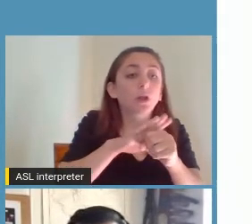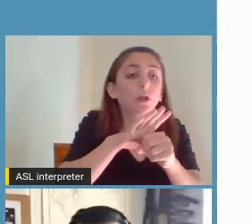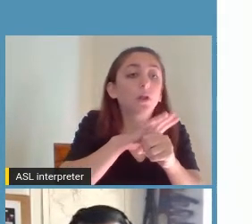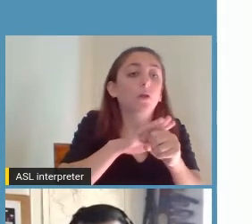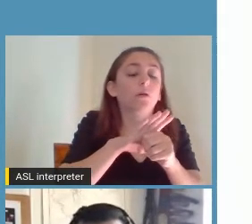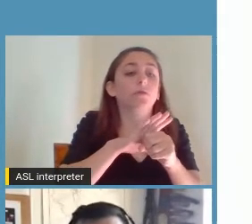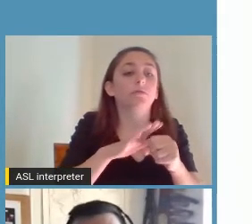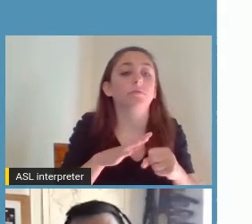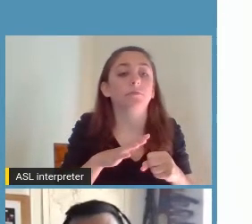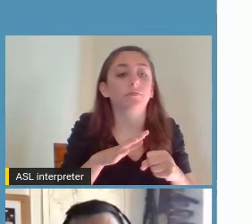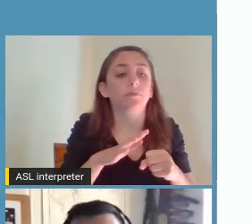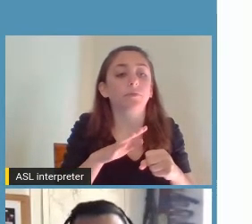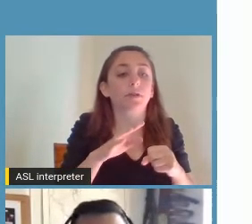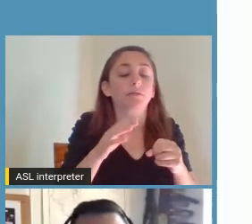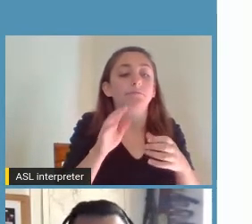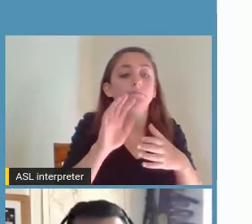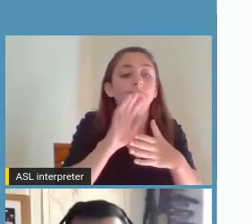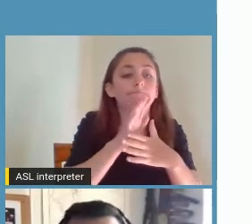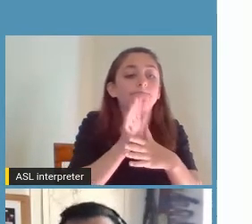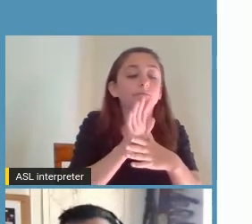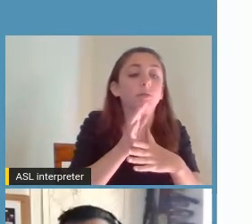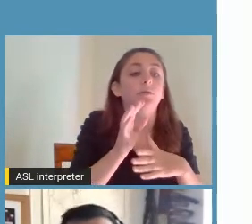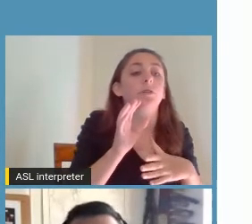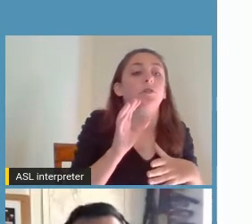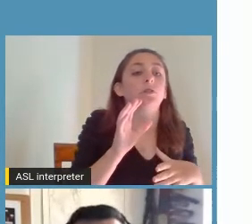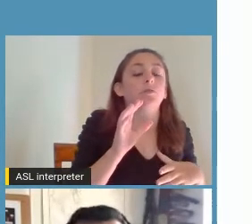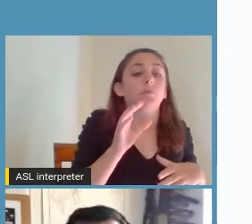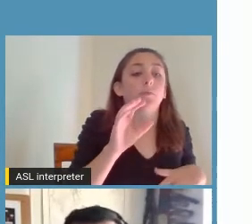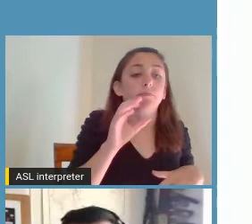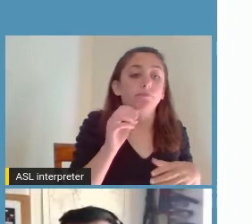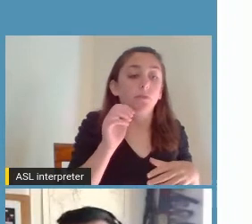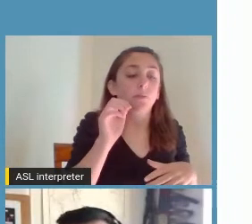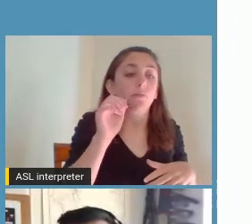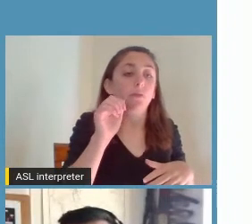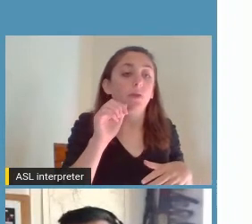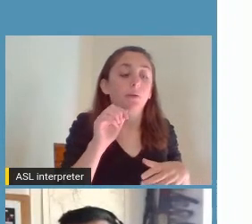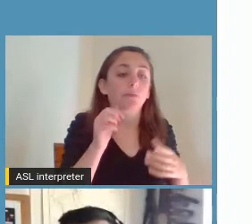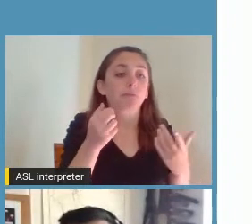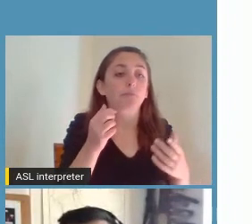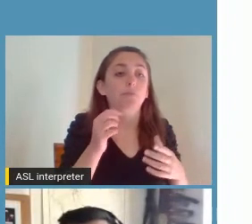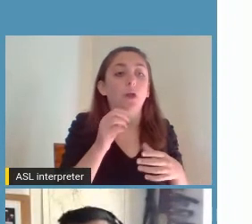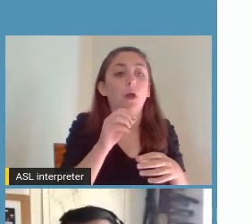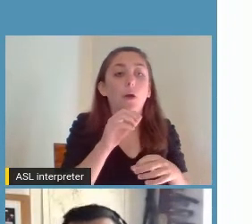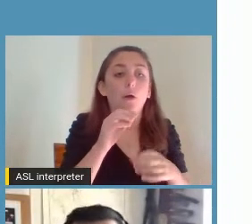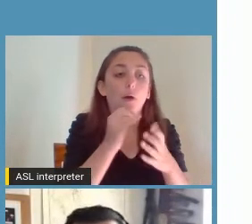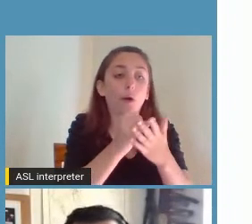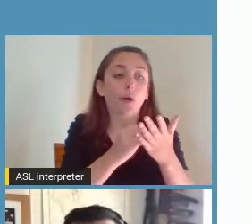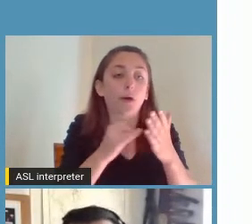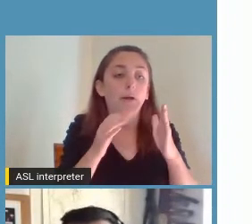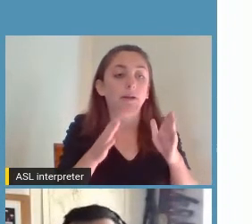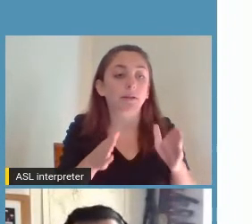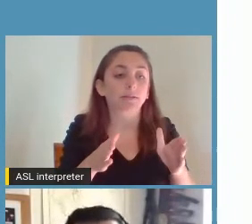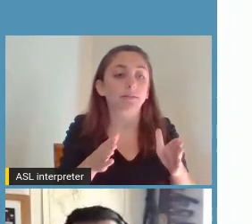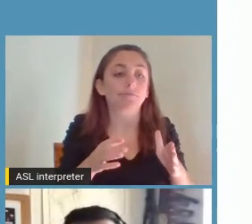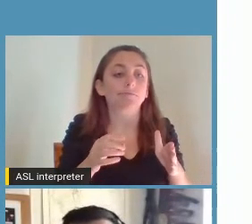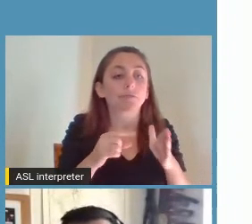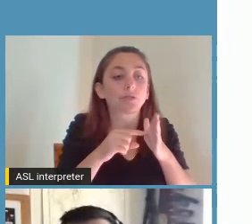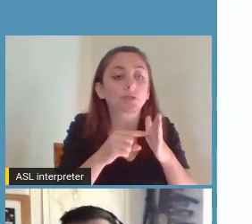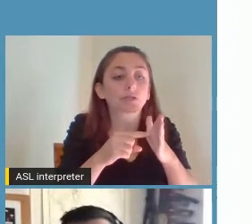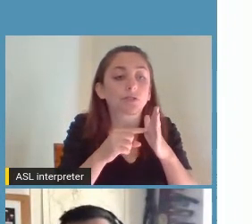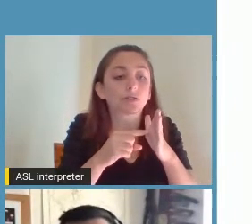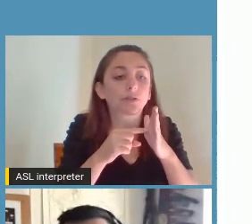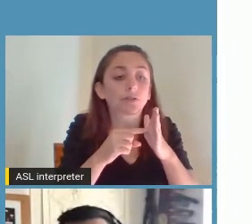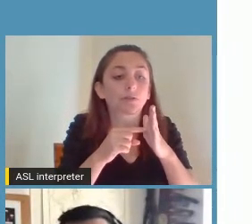station, had did a feature on an artist named Robert Penn. And he was a Lakota artist, and they kind of showcased him. It was a really great